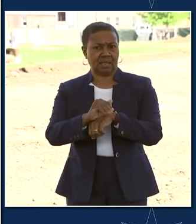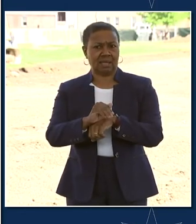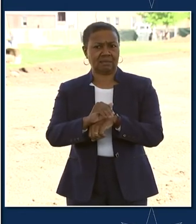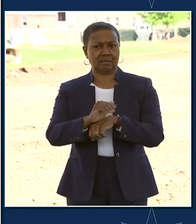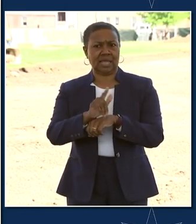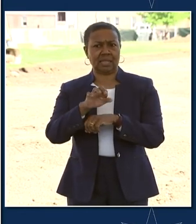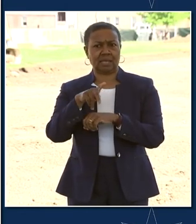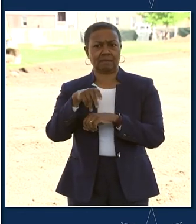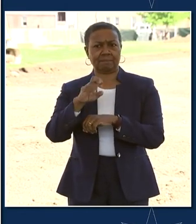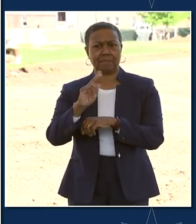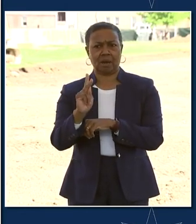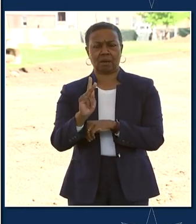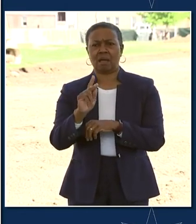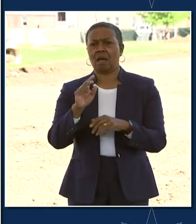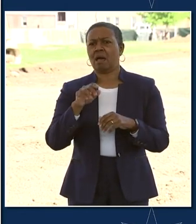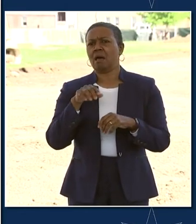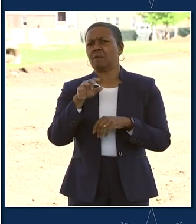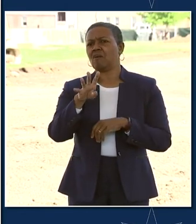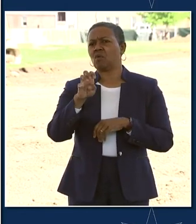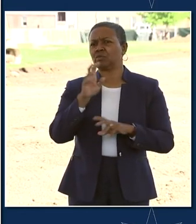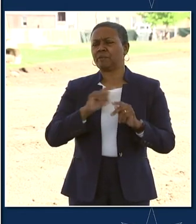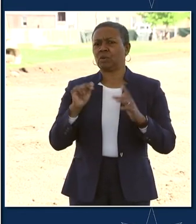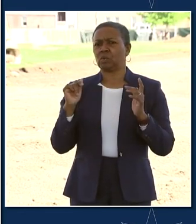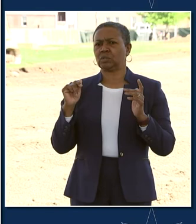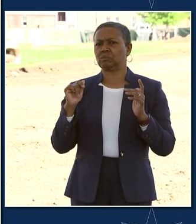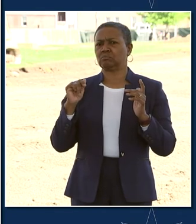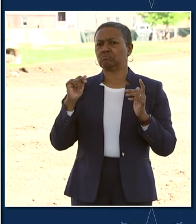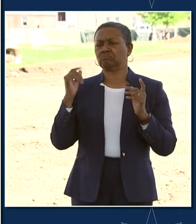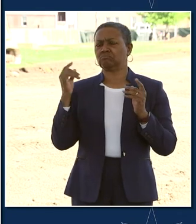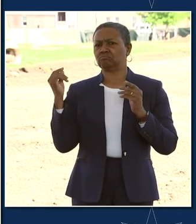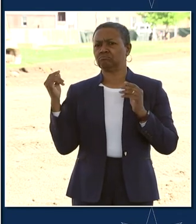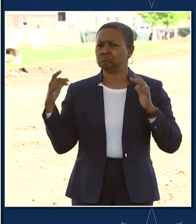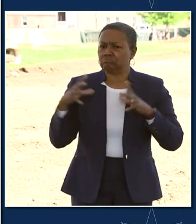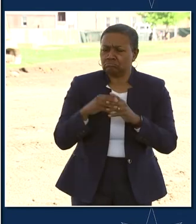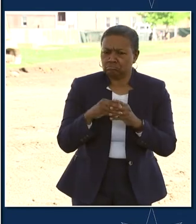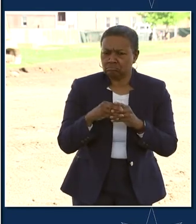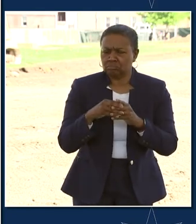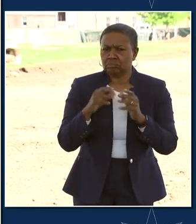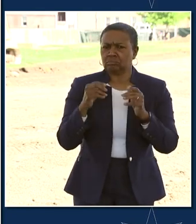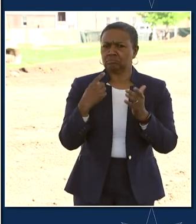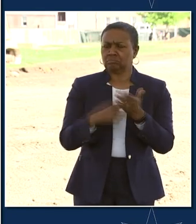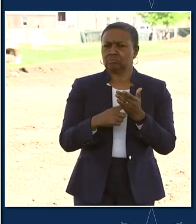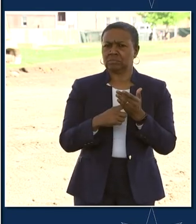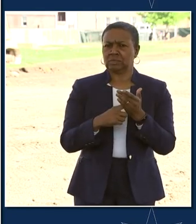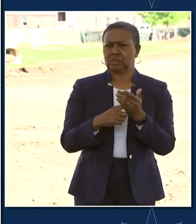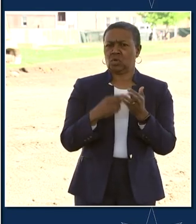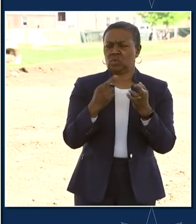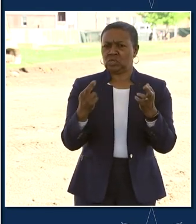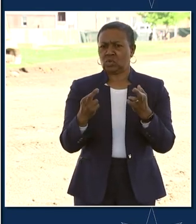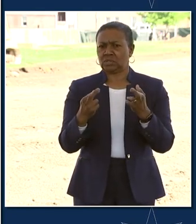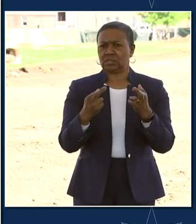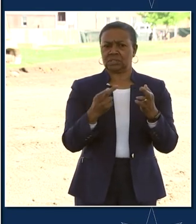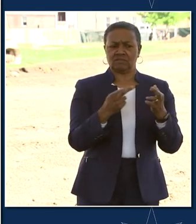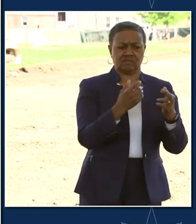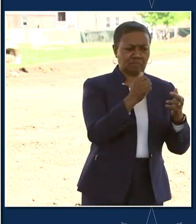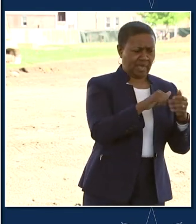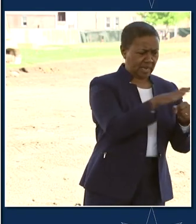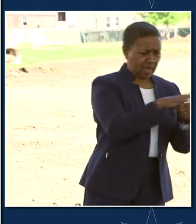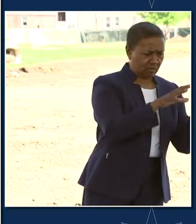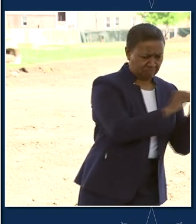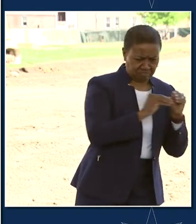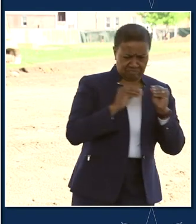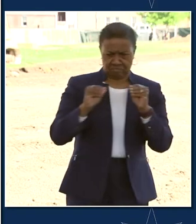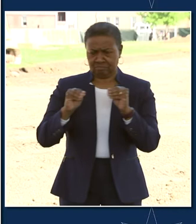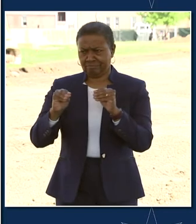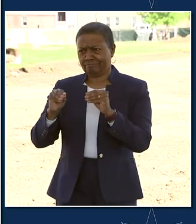about 400 people were told who gathered, raising some serious concerns about resources being pulled from that area to deal with a very